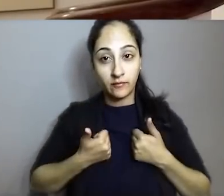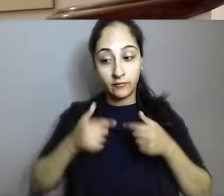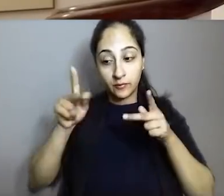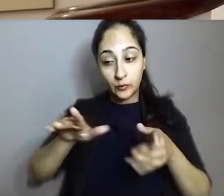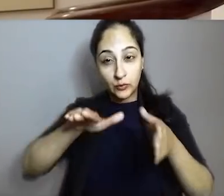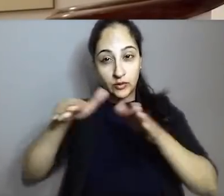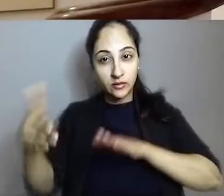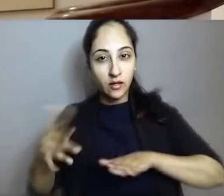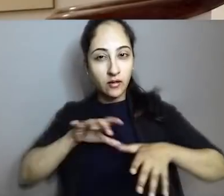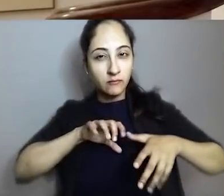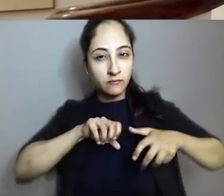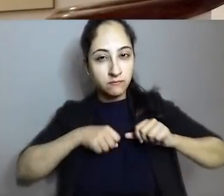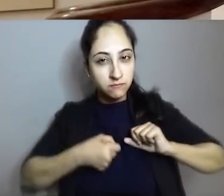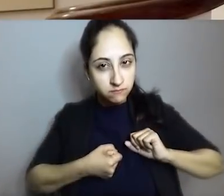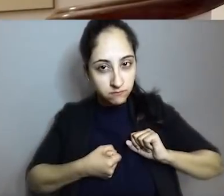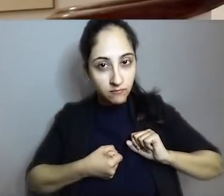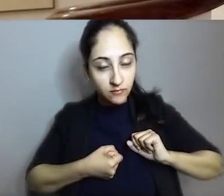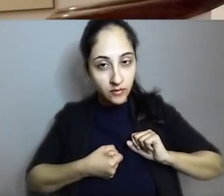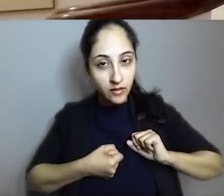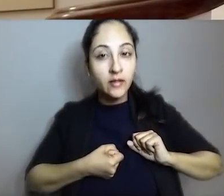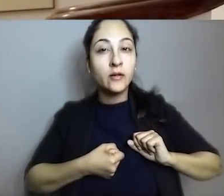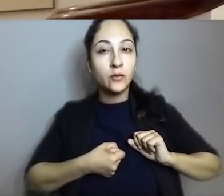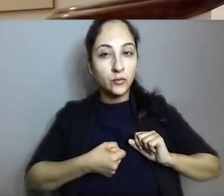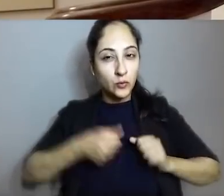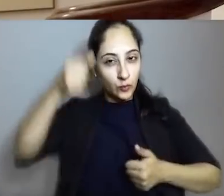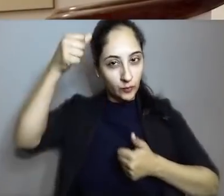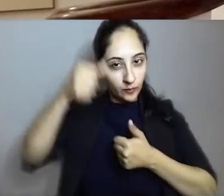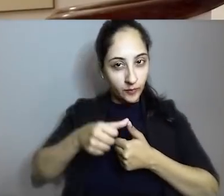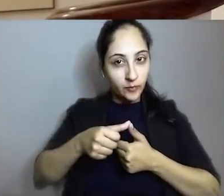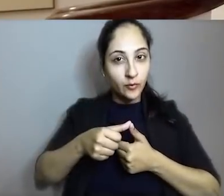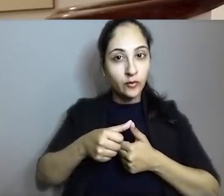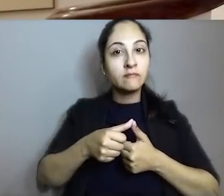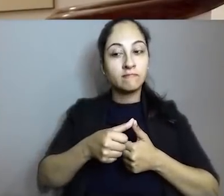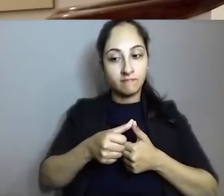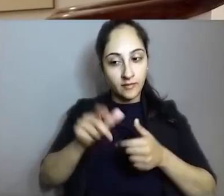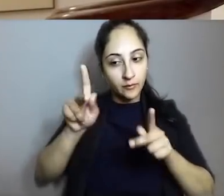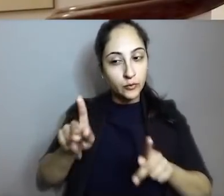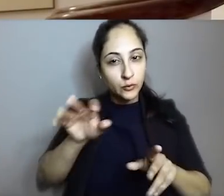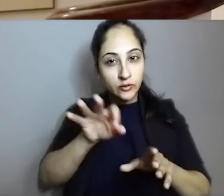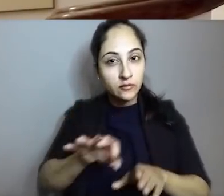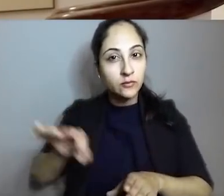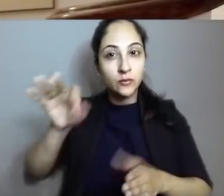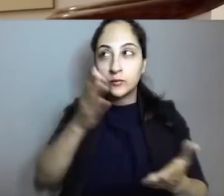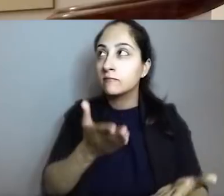grieving the irreparable loss of a loved one strength and hope.